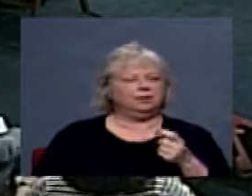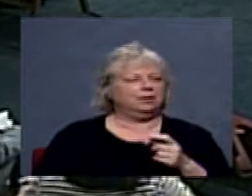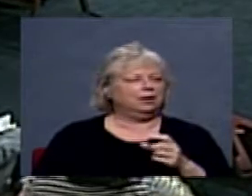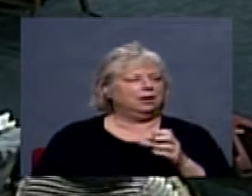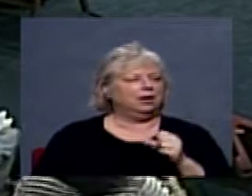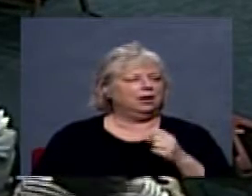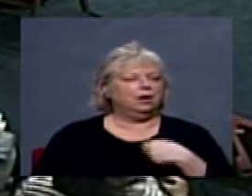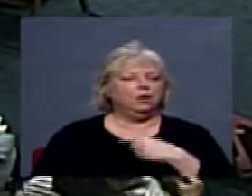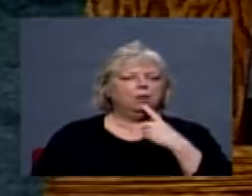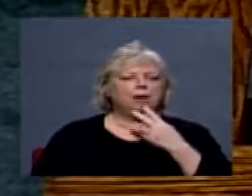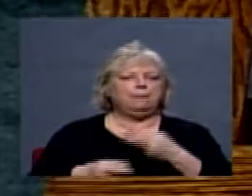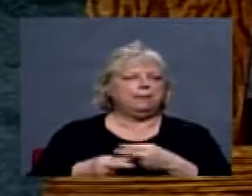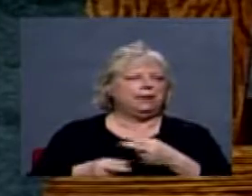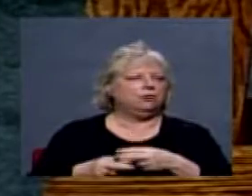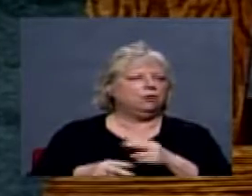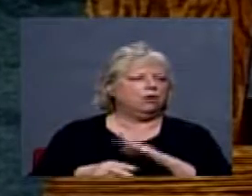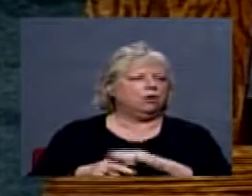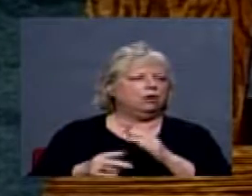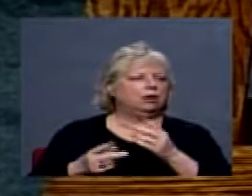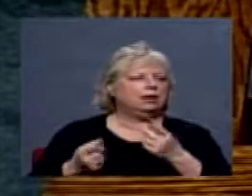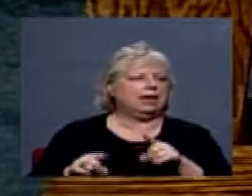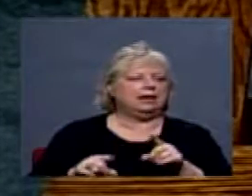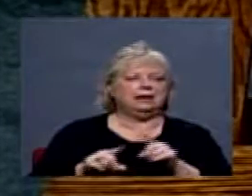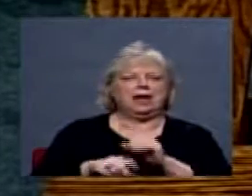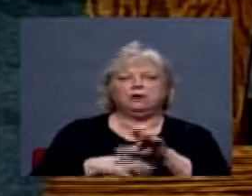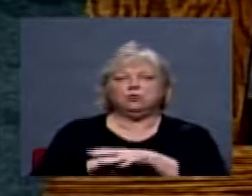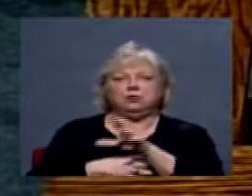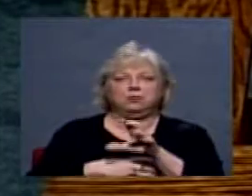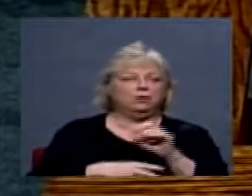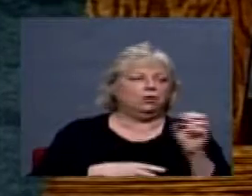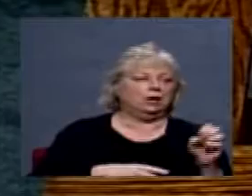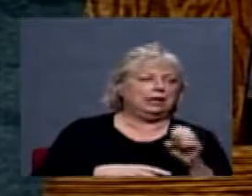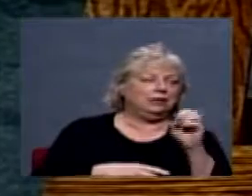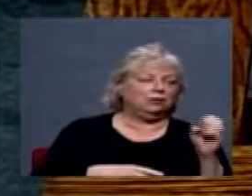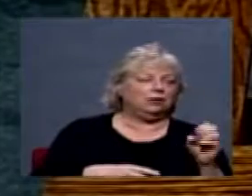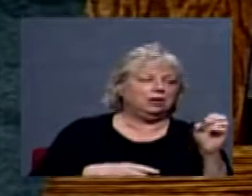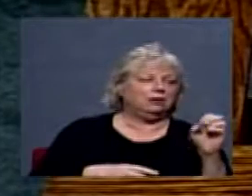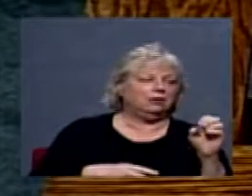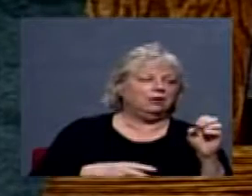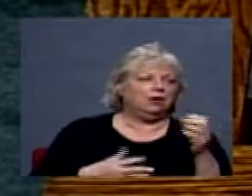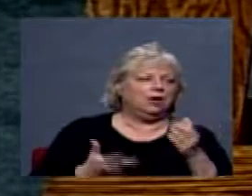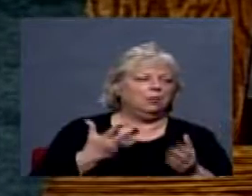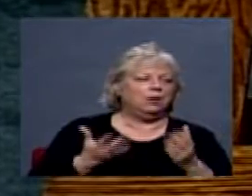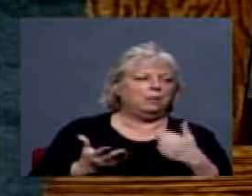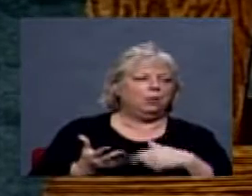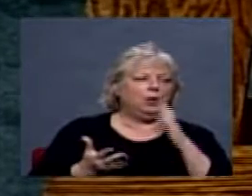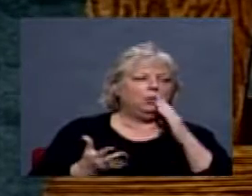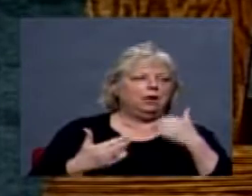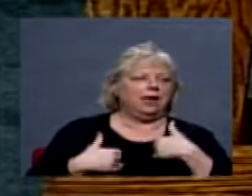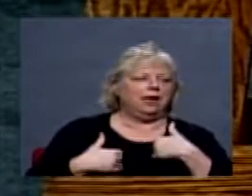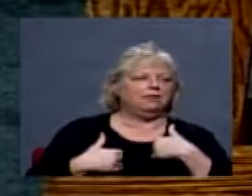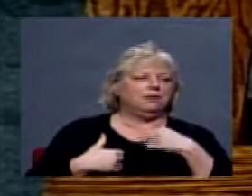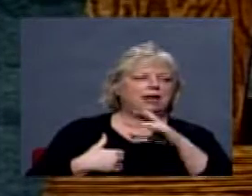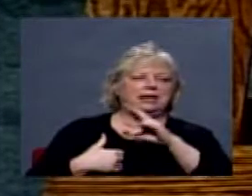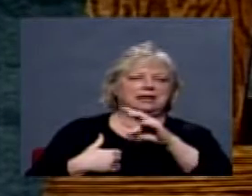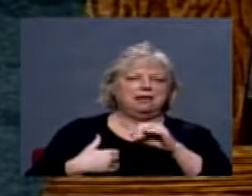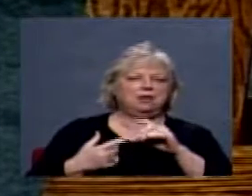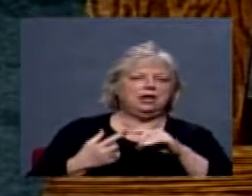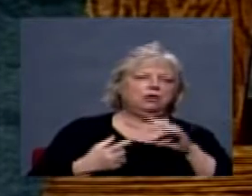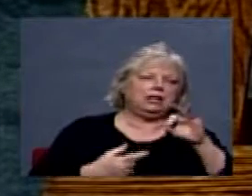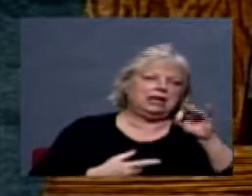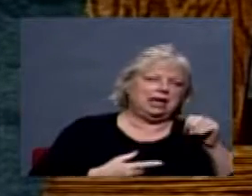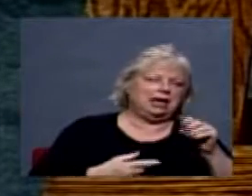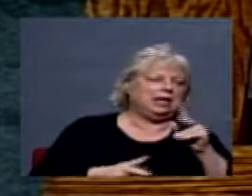So we mentioned on event days like Christmas or Easter, we will probably have about 70 to 90